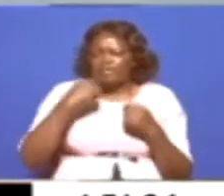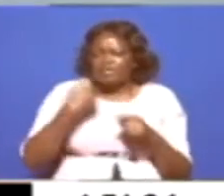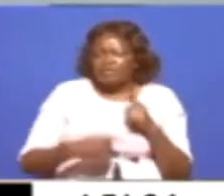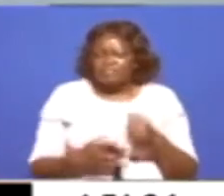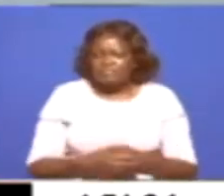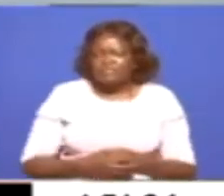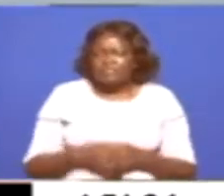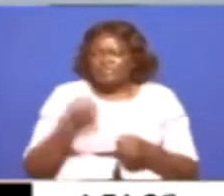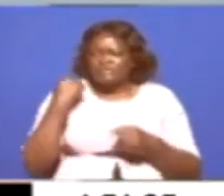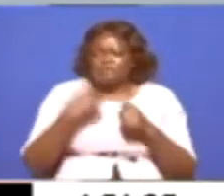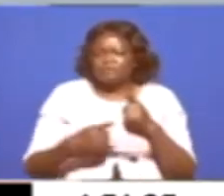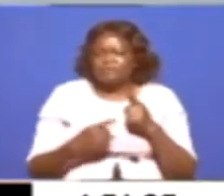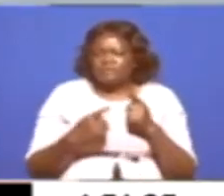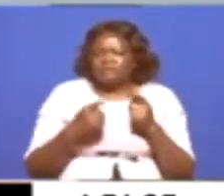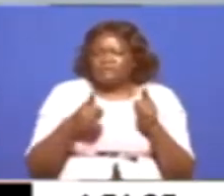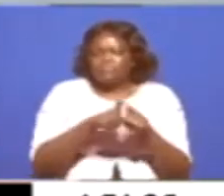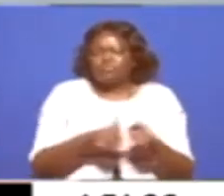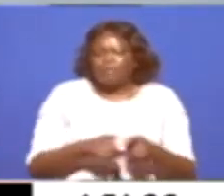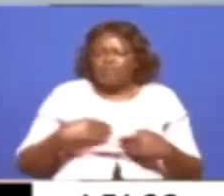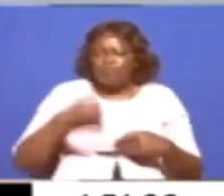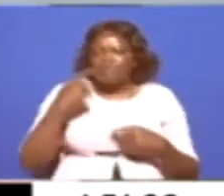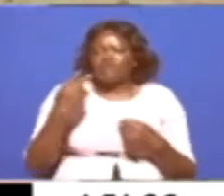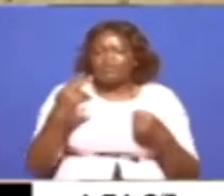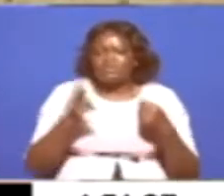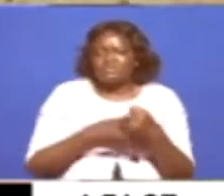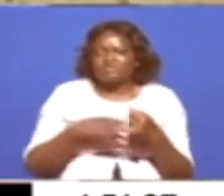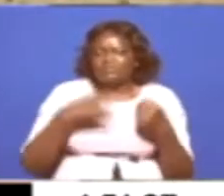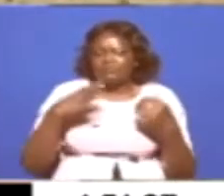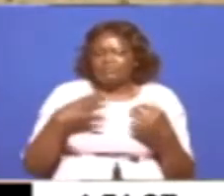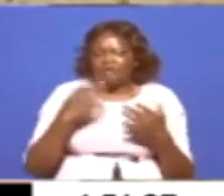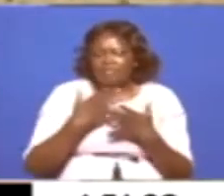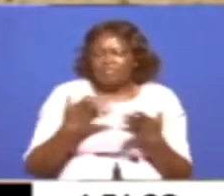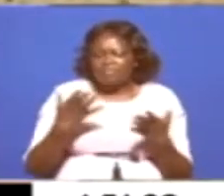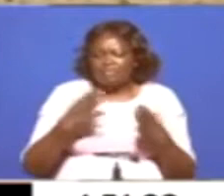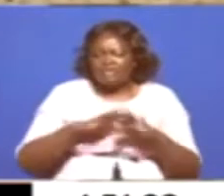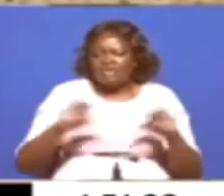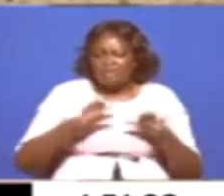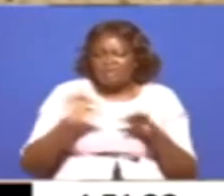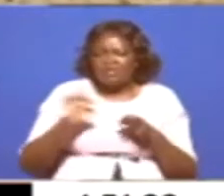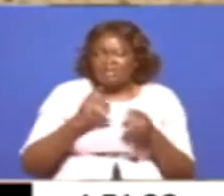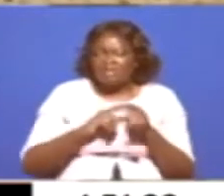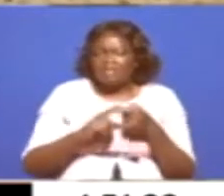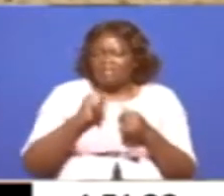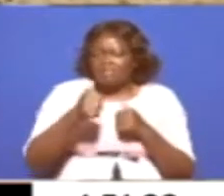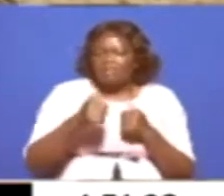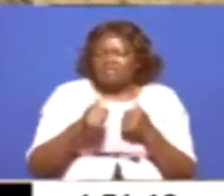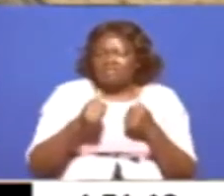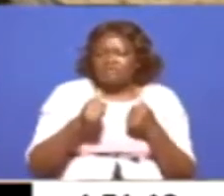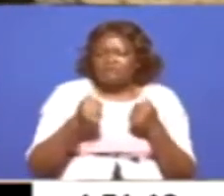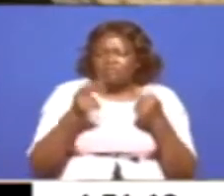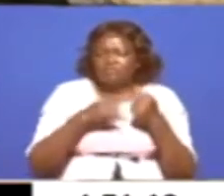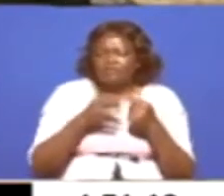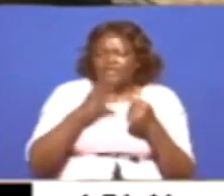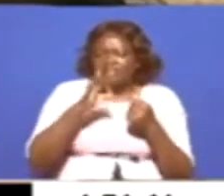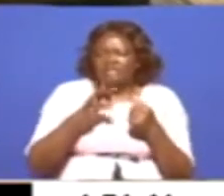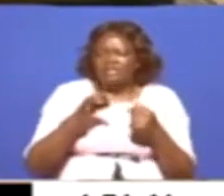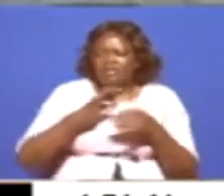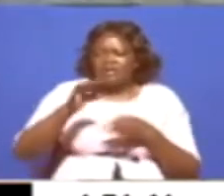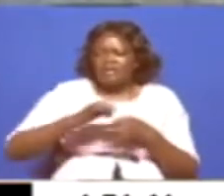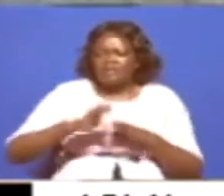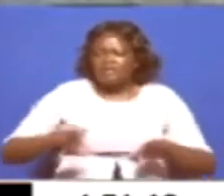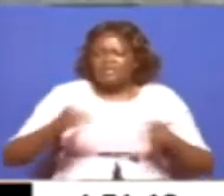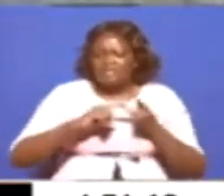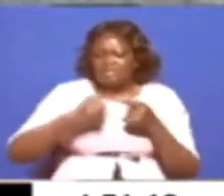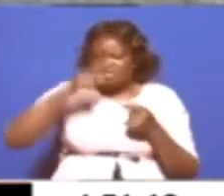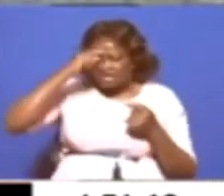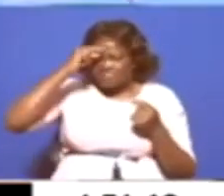Phase 1 consists of 147 parcels of land or 1,703 acres of land. The government has